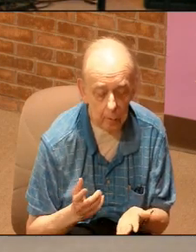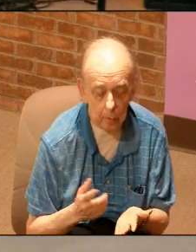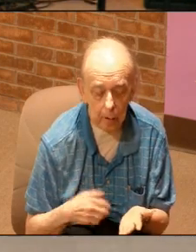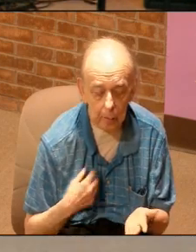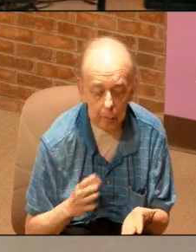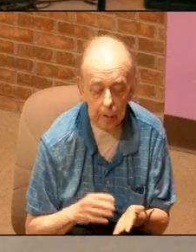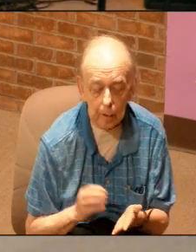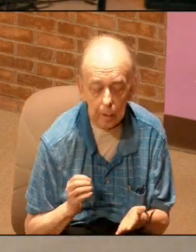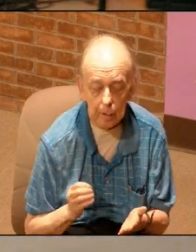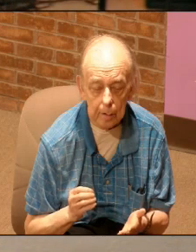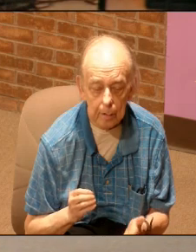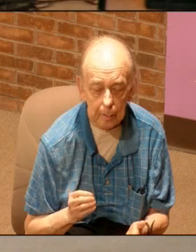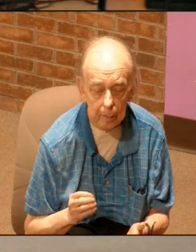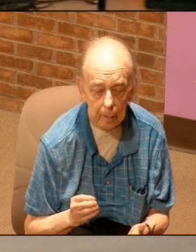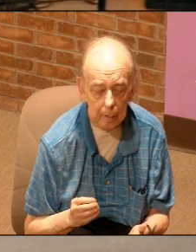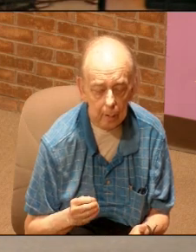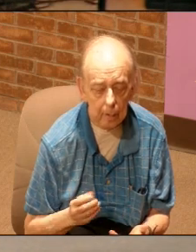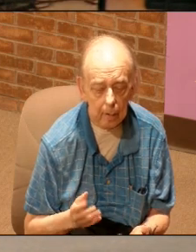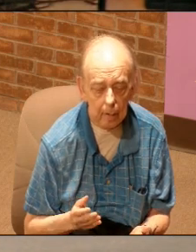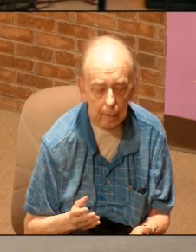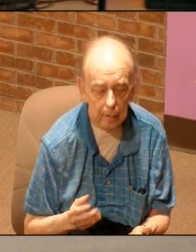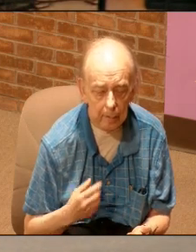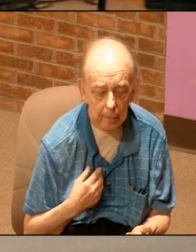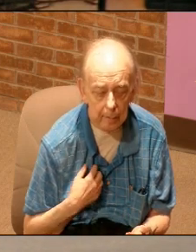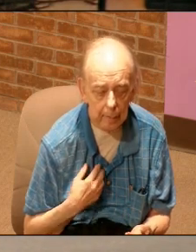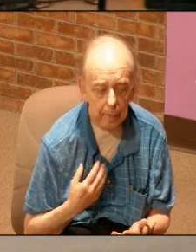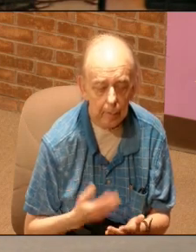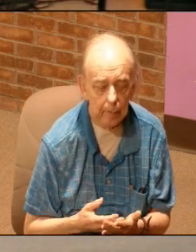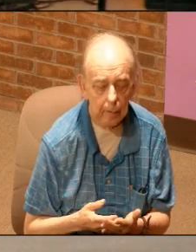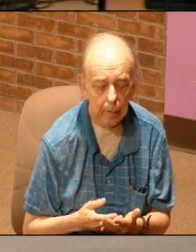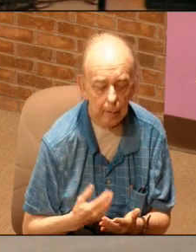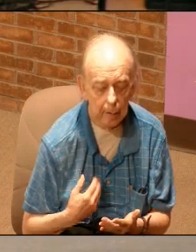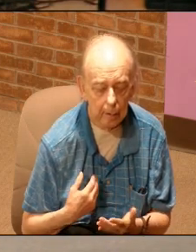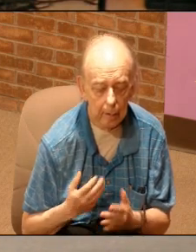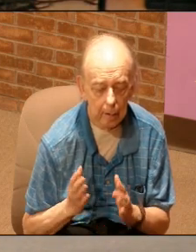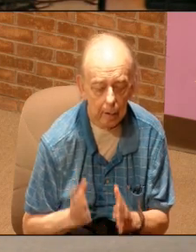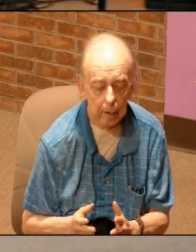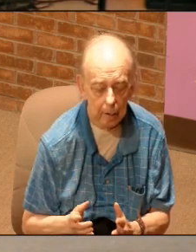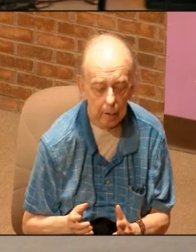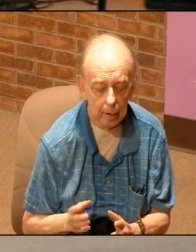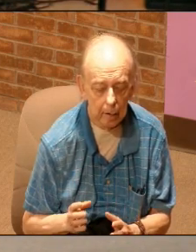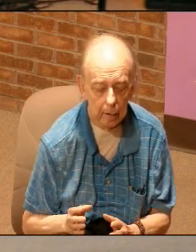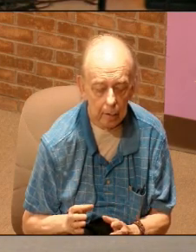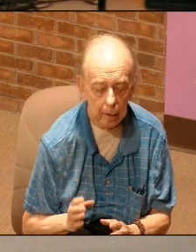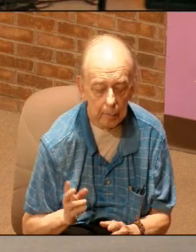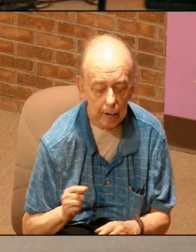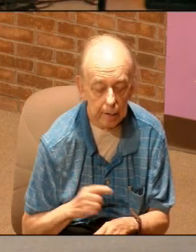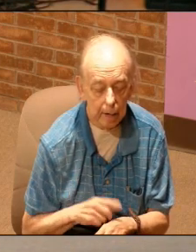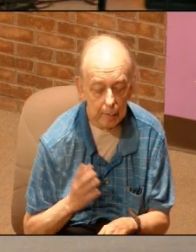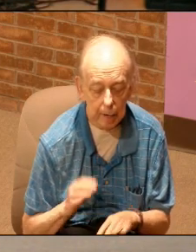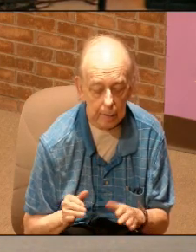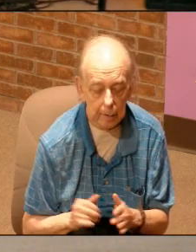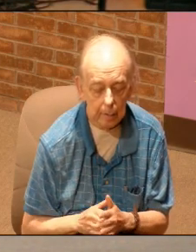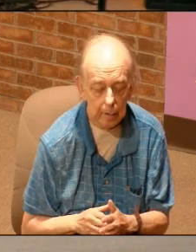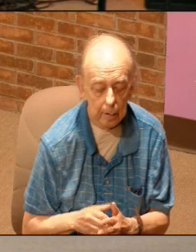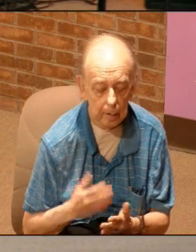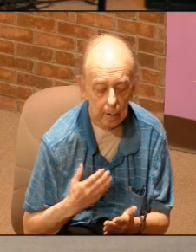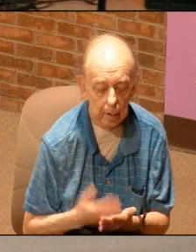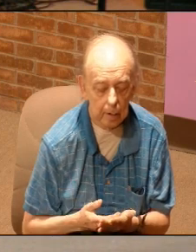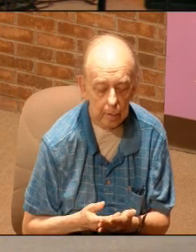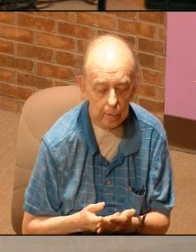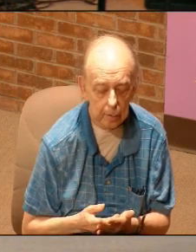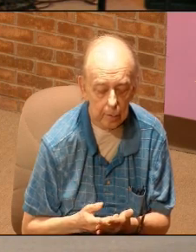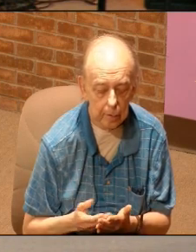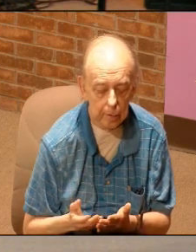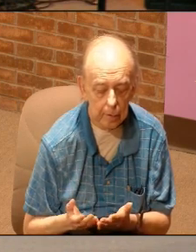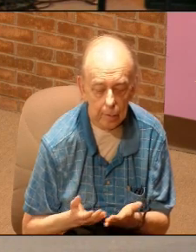out is, hold on a minute, I am a good steward of my time by doing this. And if I'm a good steward of my time,